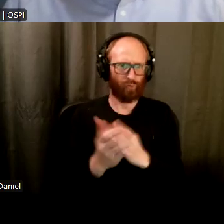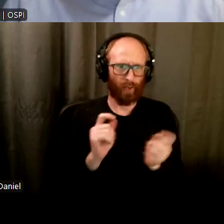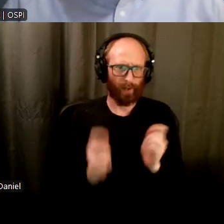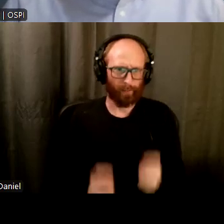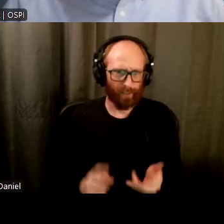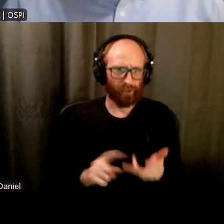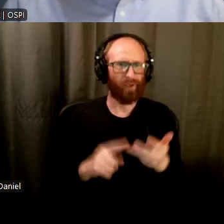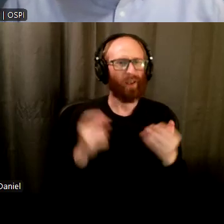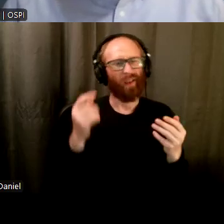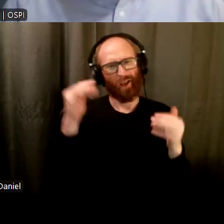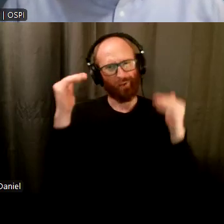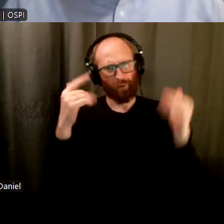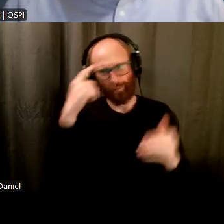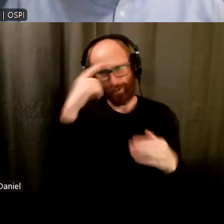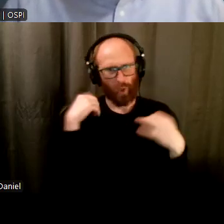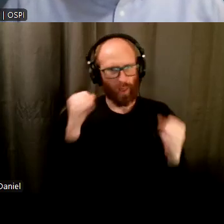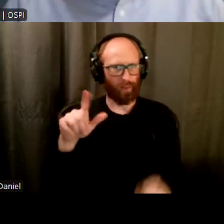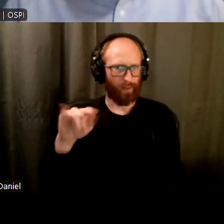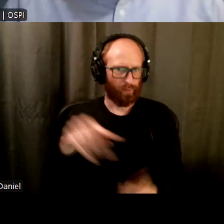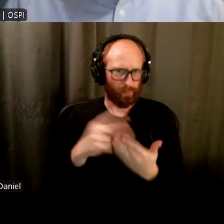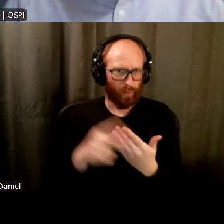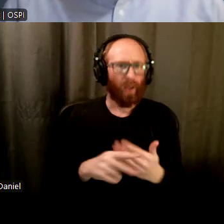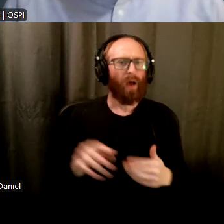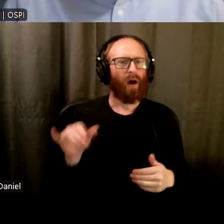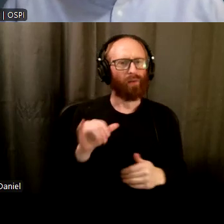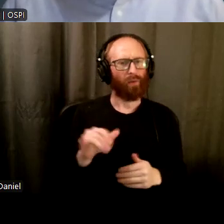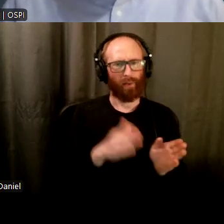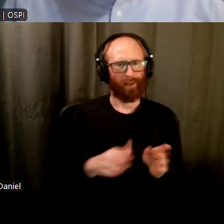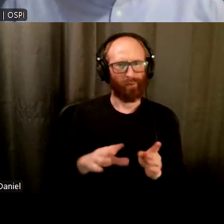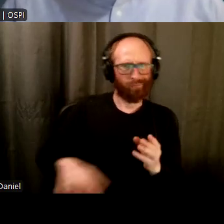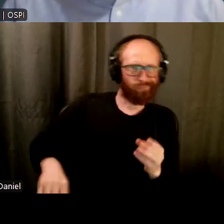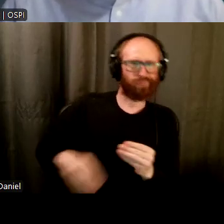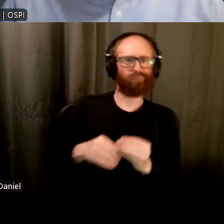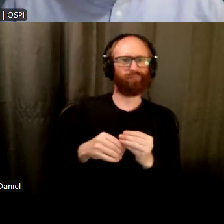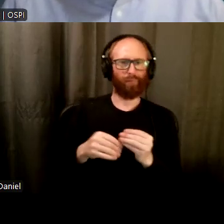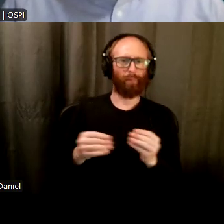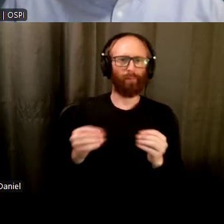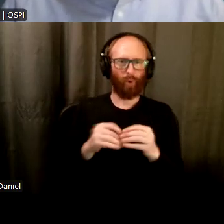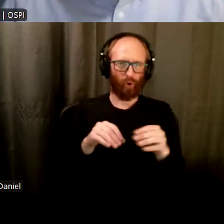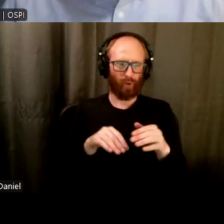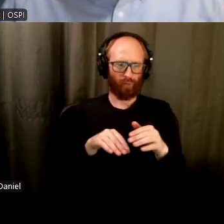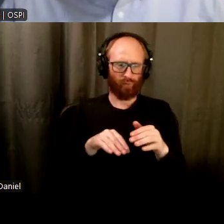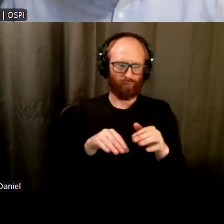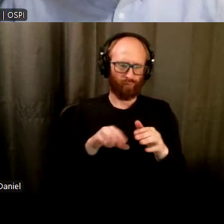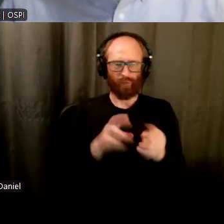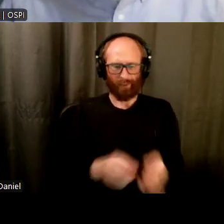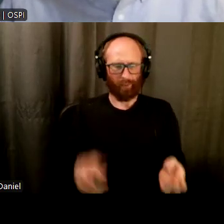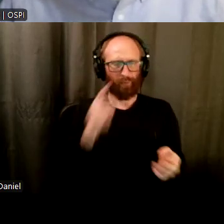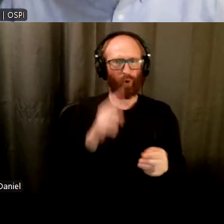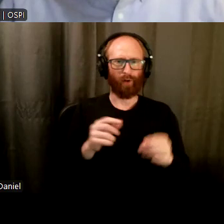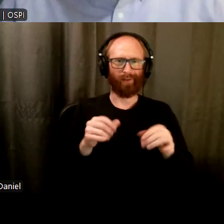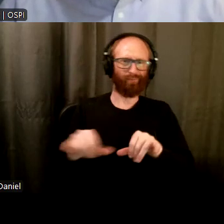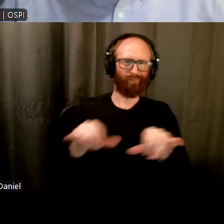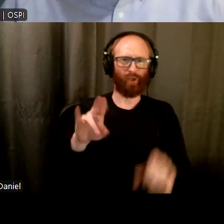also planning to increase access to resources on universal screening. So I encourage you, if you have never heard of UW Smart